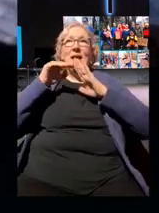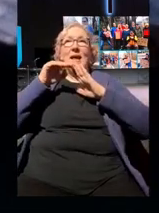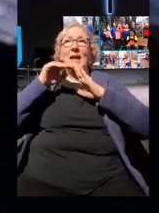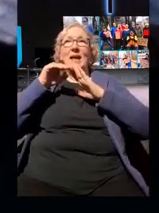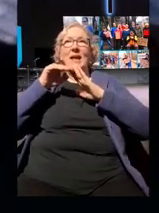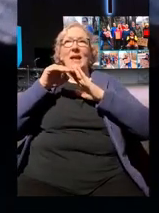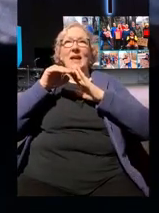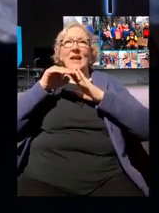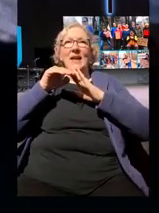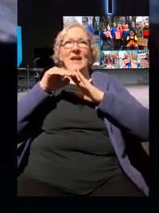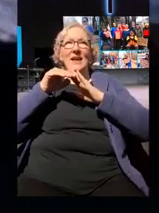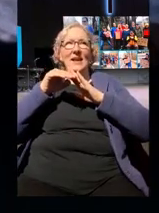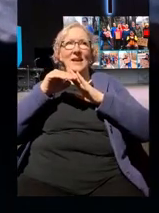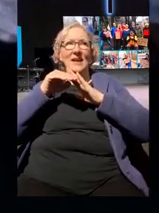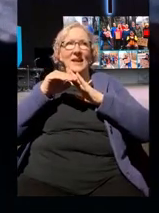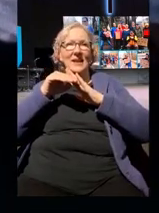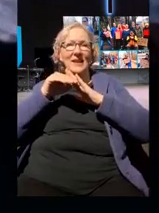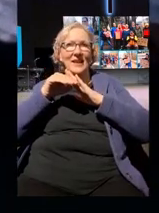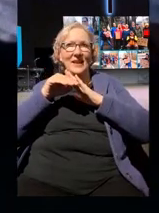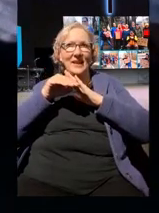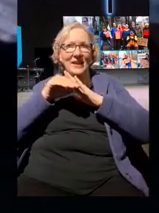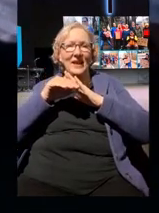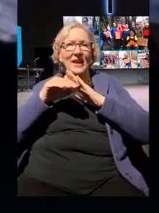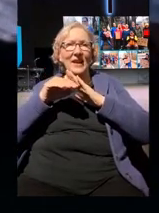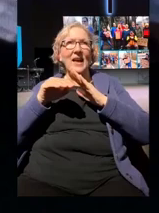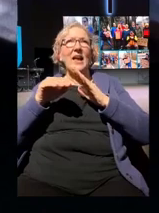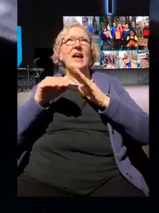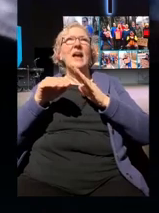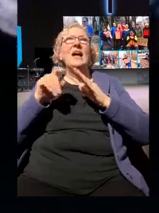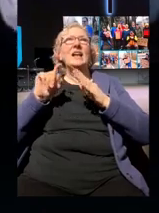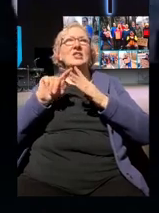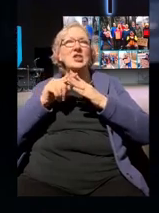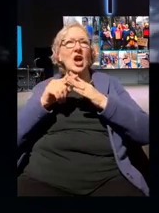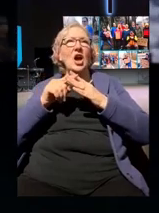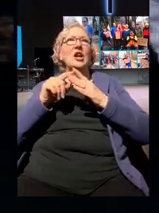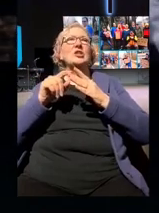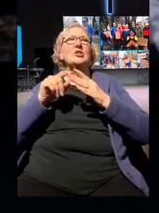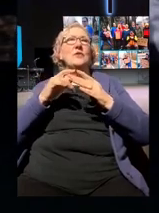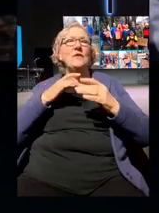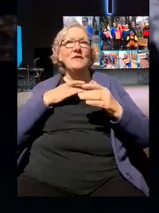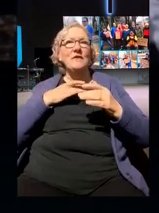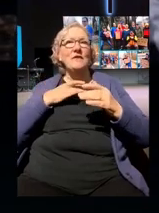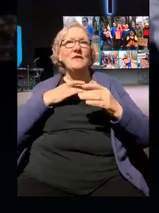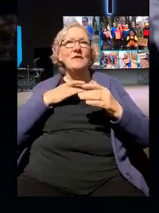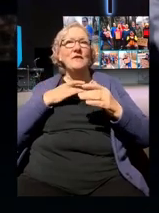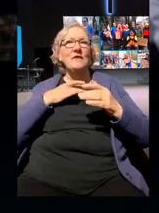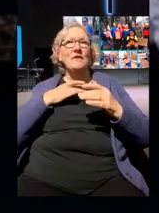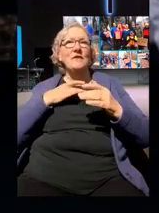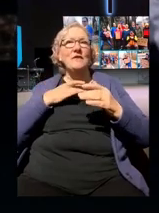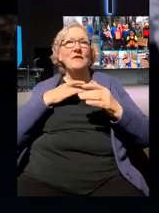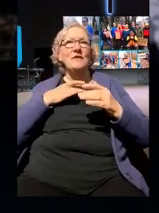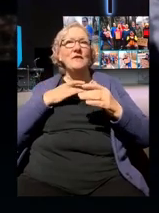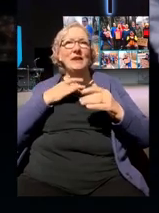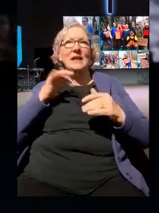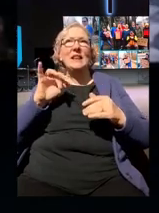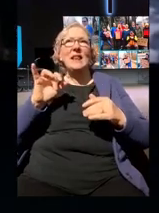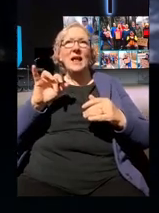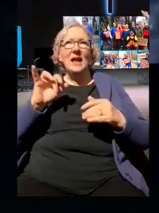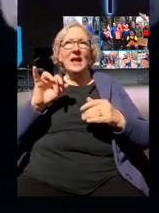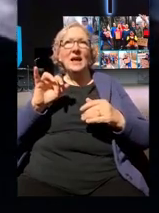thin, and it kind of begins to feel like a marathon, right?